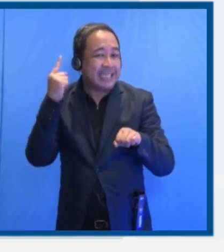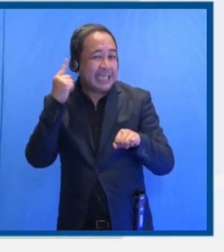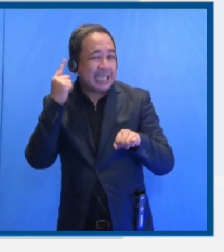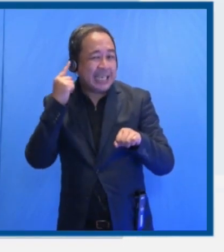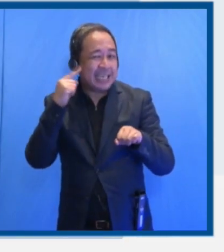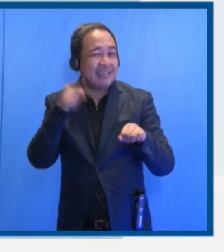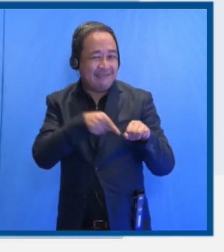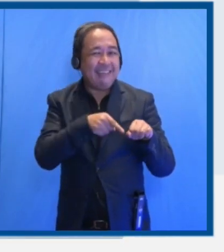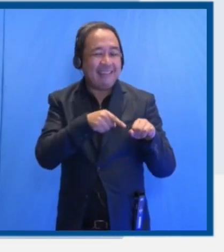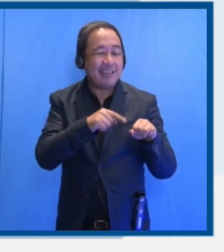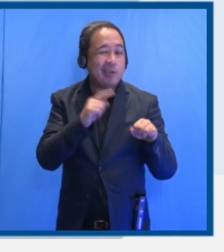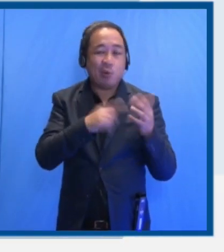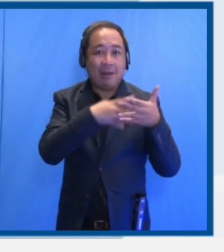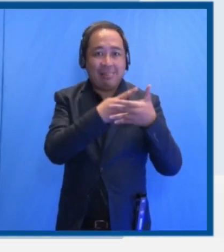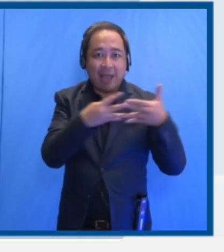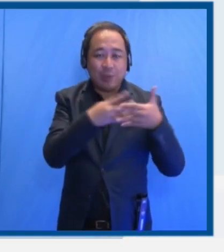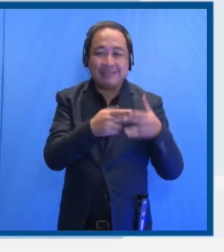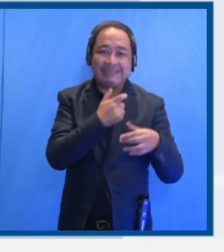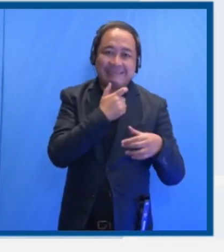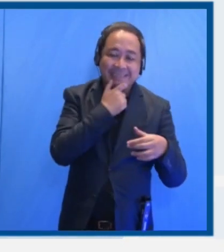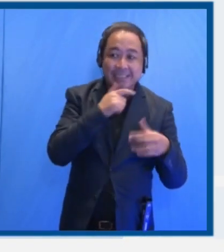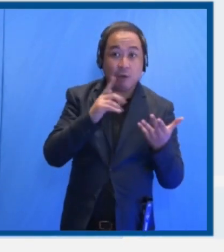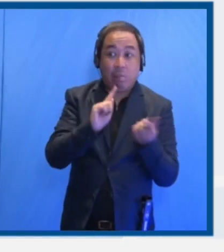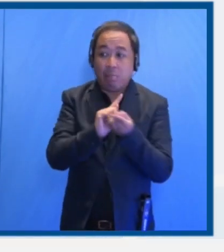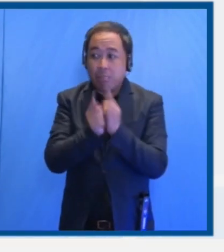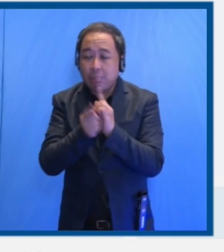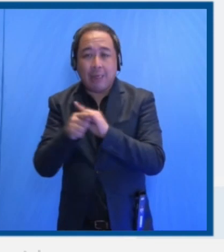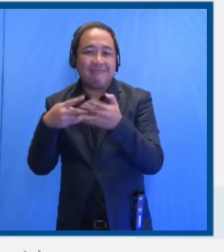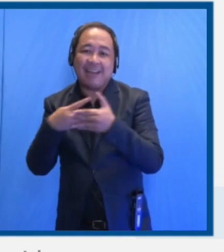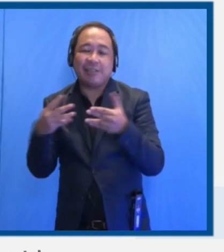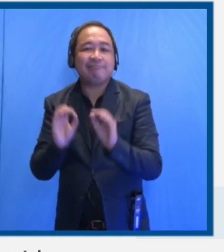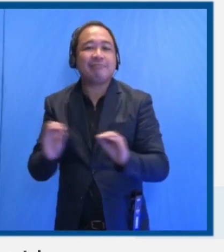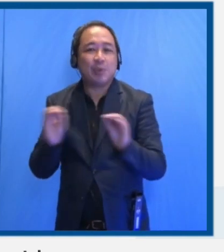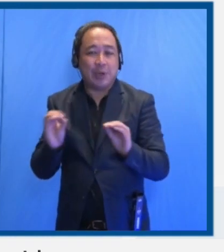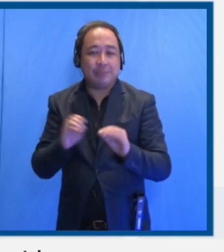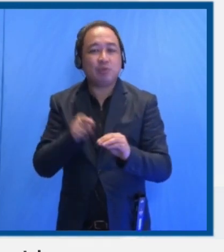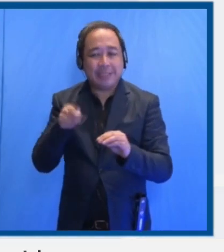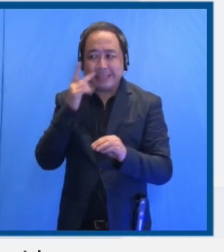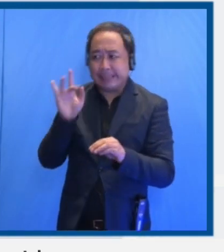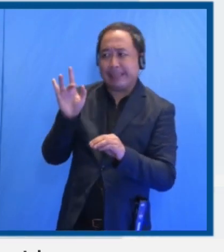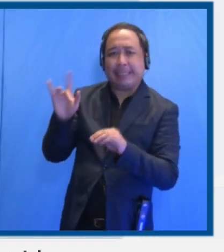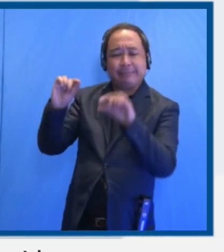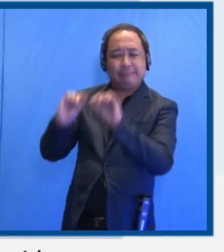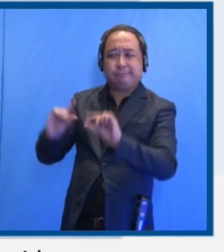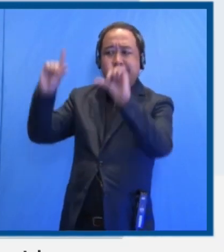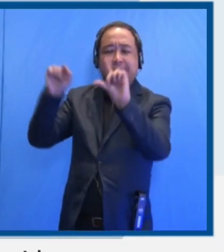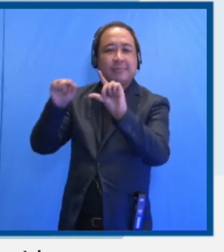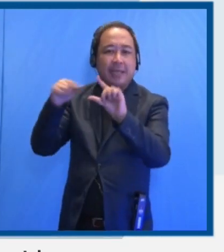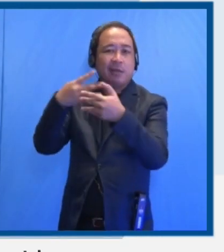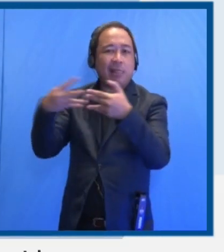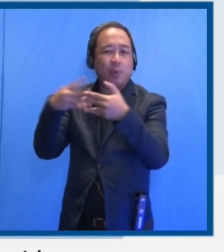language, and so you won't get the translation. There's a short video on the reception page which explains how to do